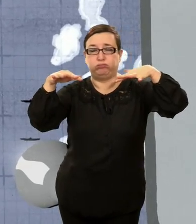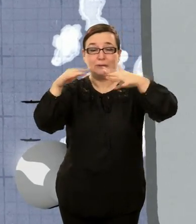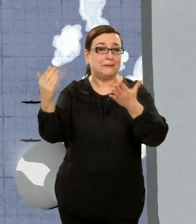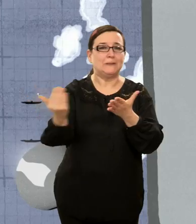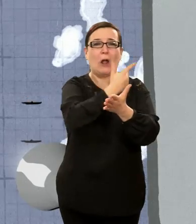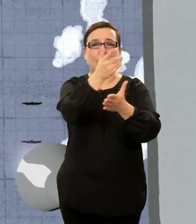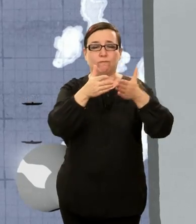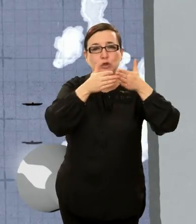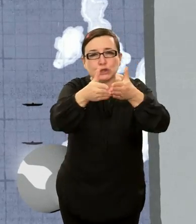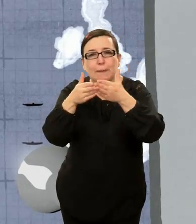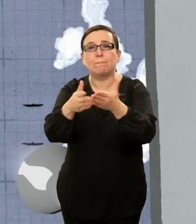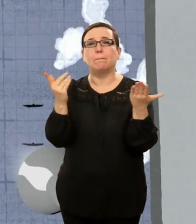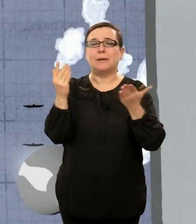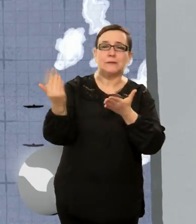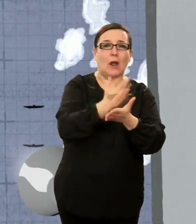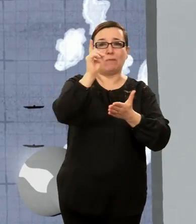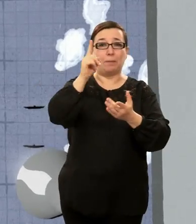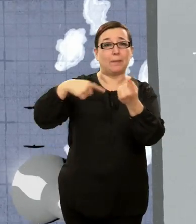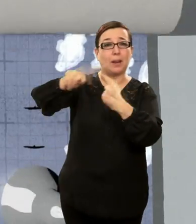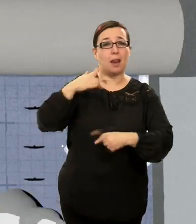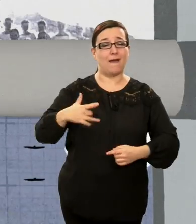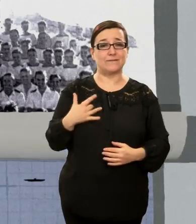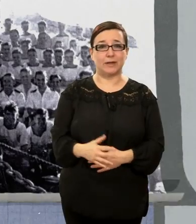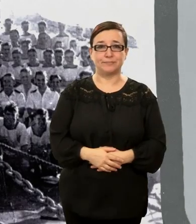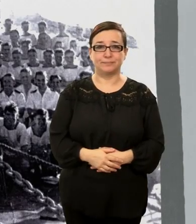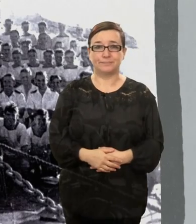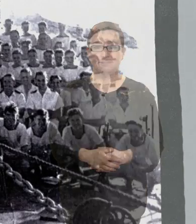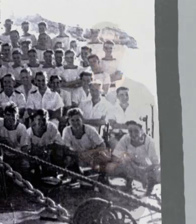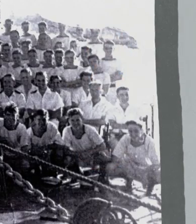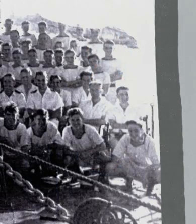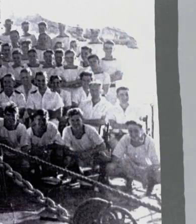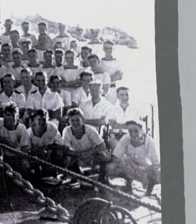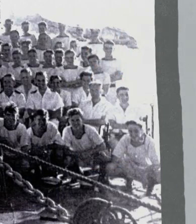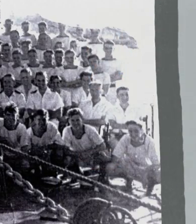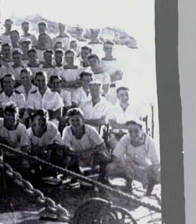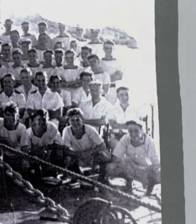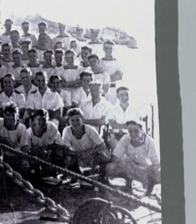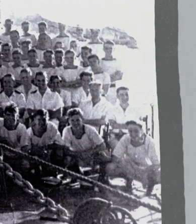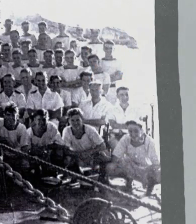saving thousands of tons of shipping and countless lives.